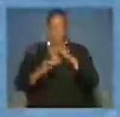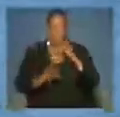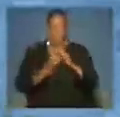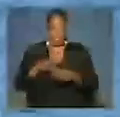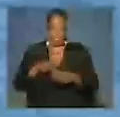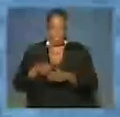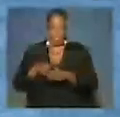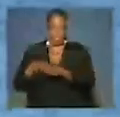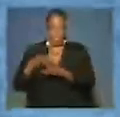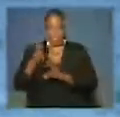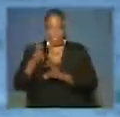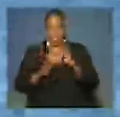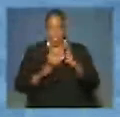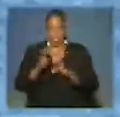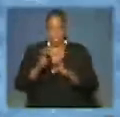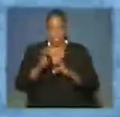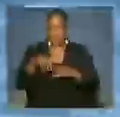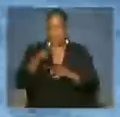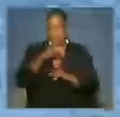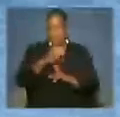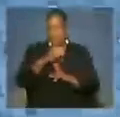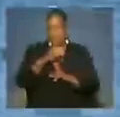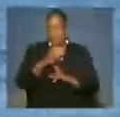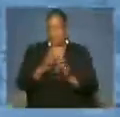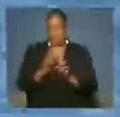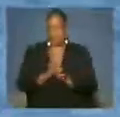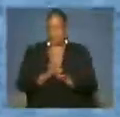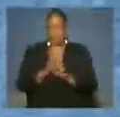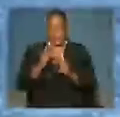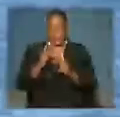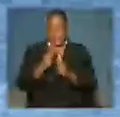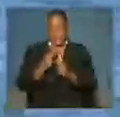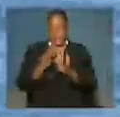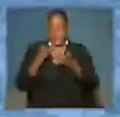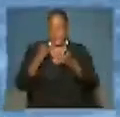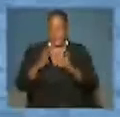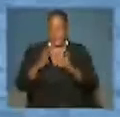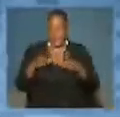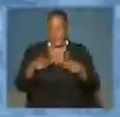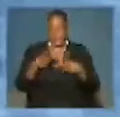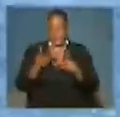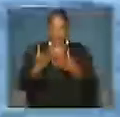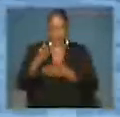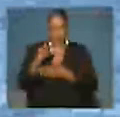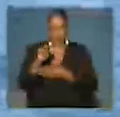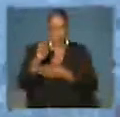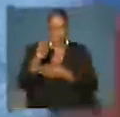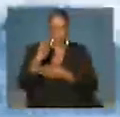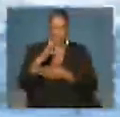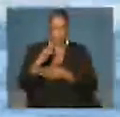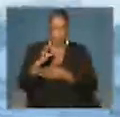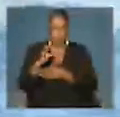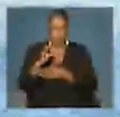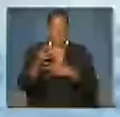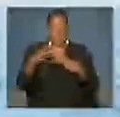at the P1 AquaX Championships, the second installment of the event and the first held since 2019. Organizers certainly glad